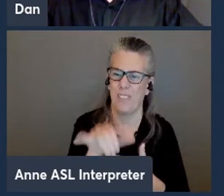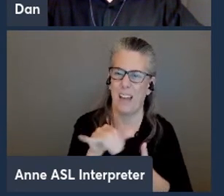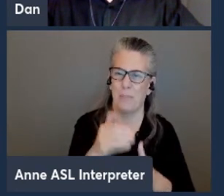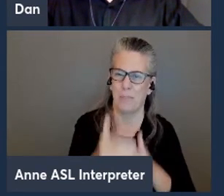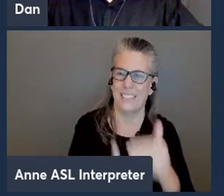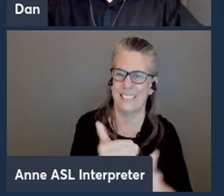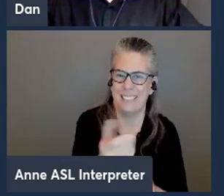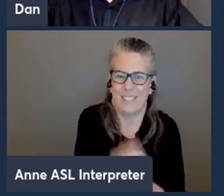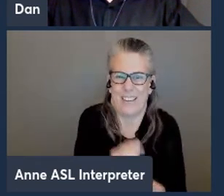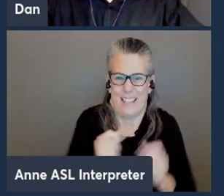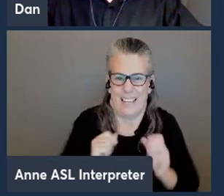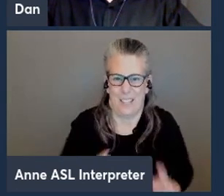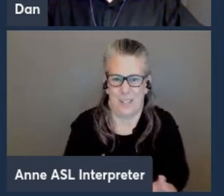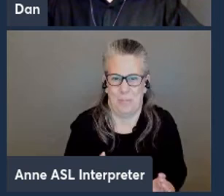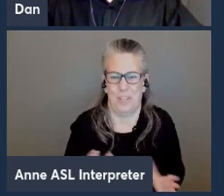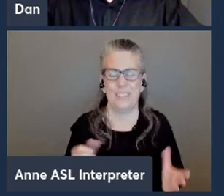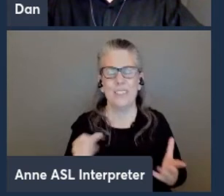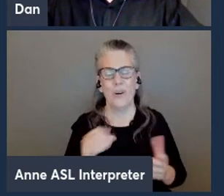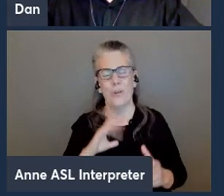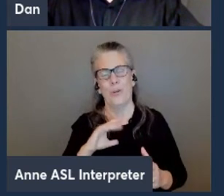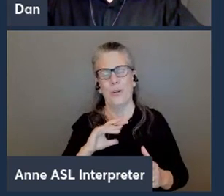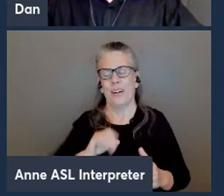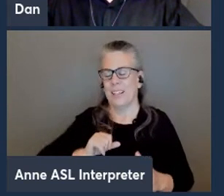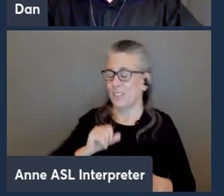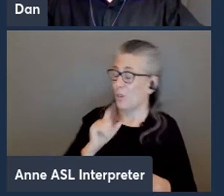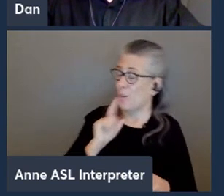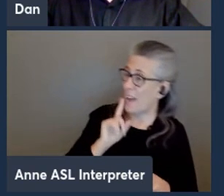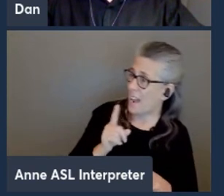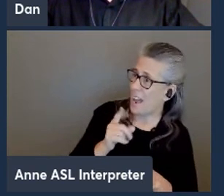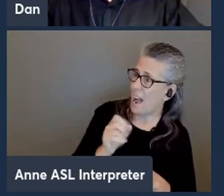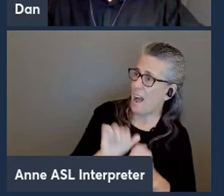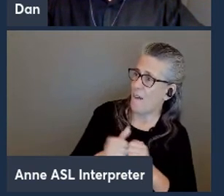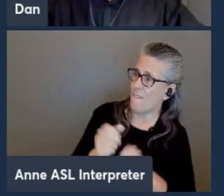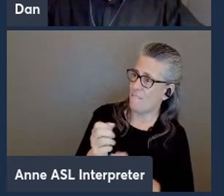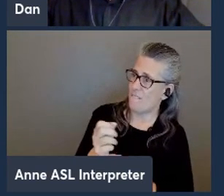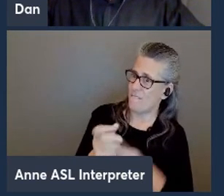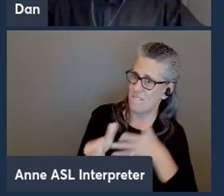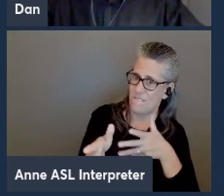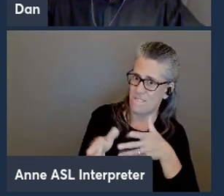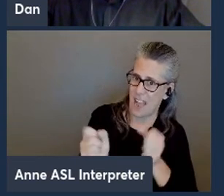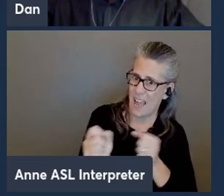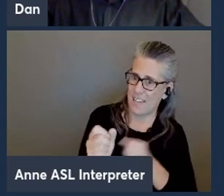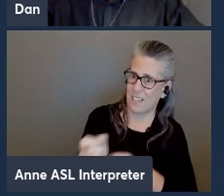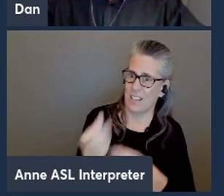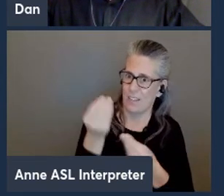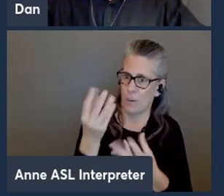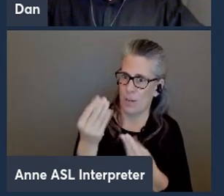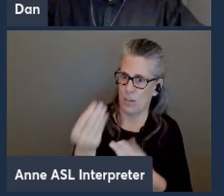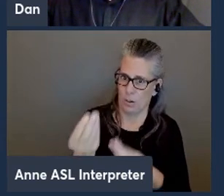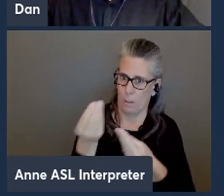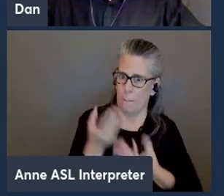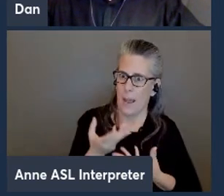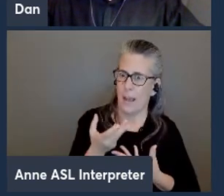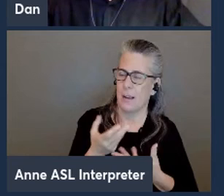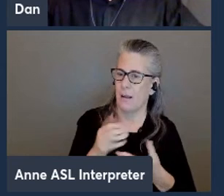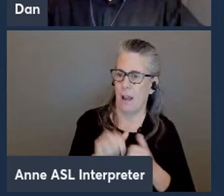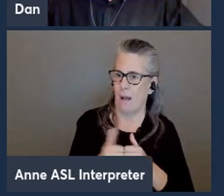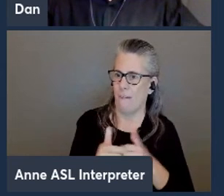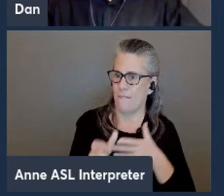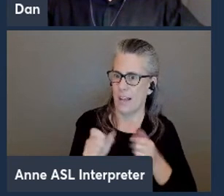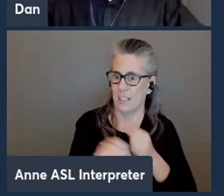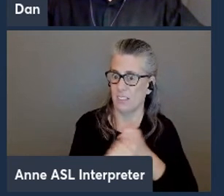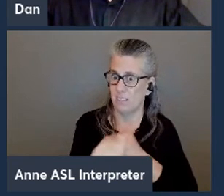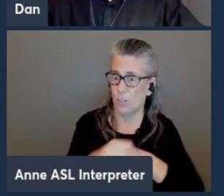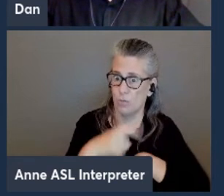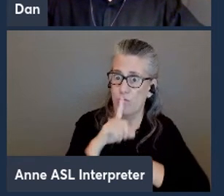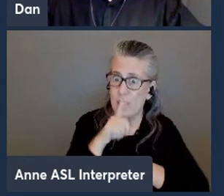these things come back into CloudWatch? Is it actually real time, or what is the delay in this case? It's very